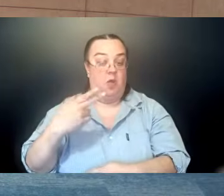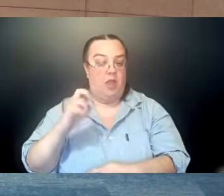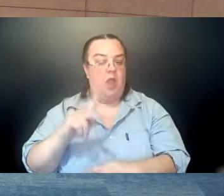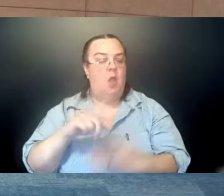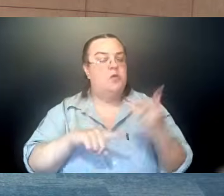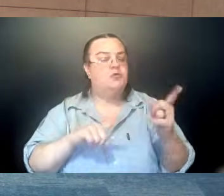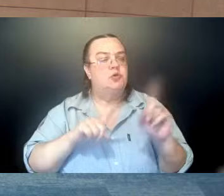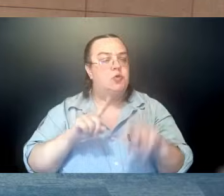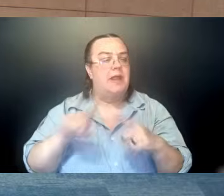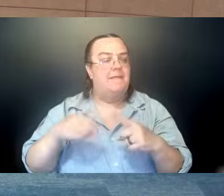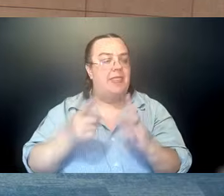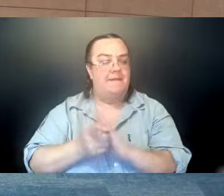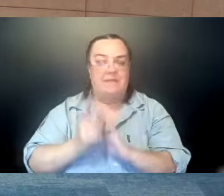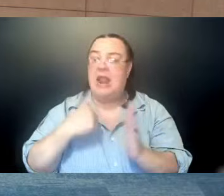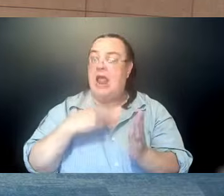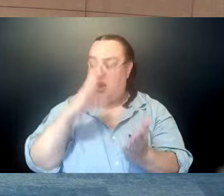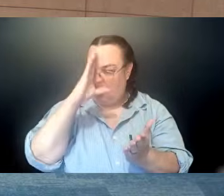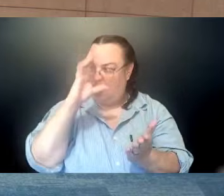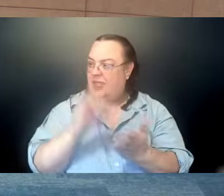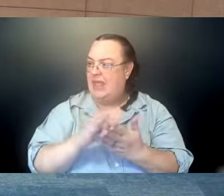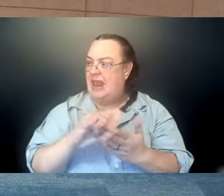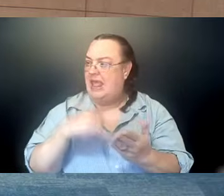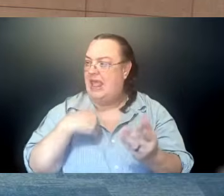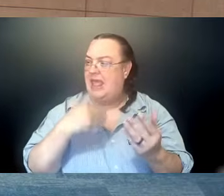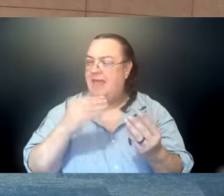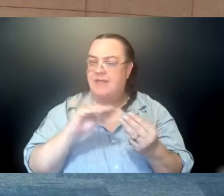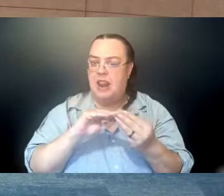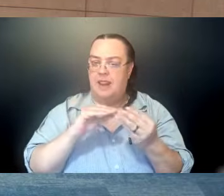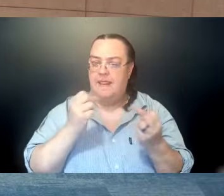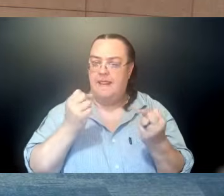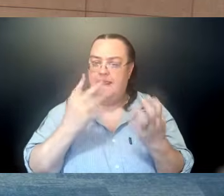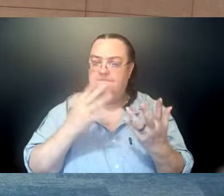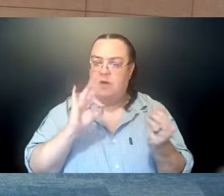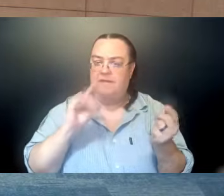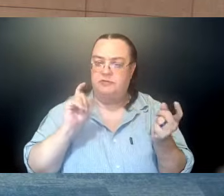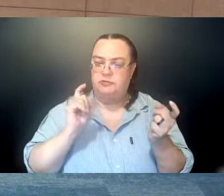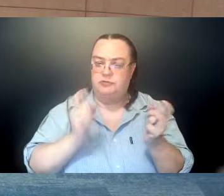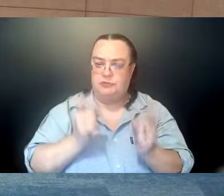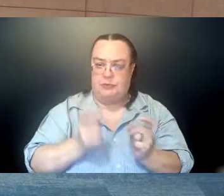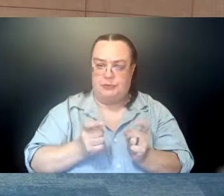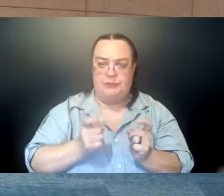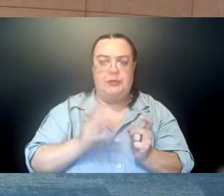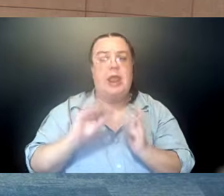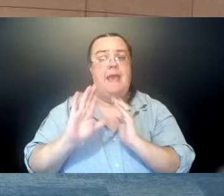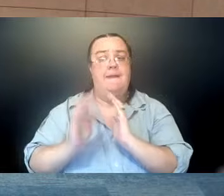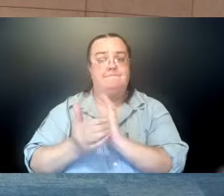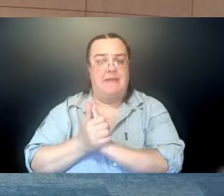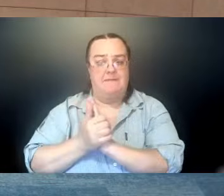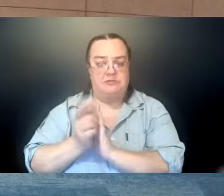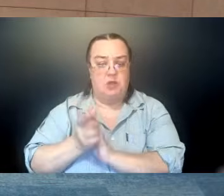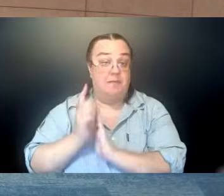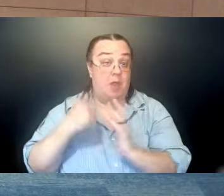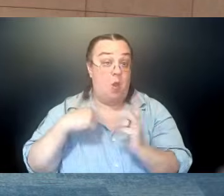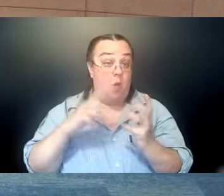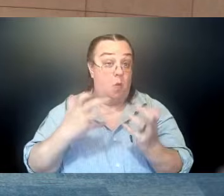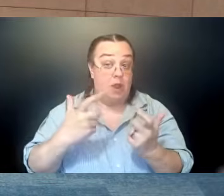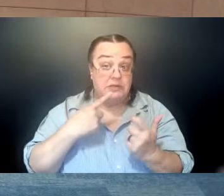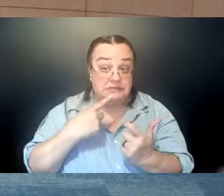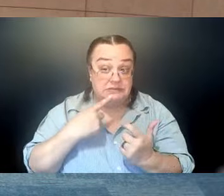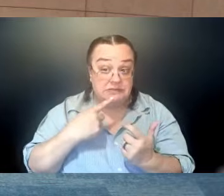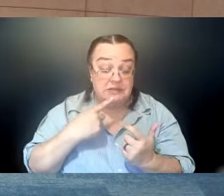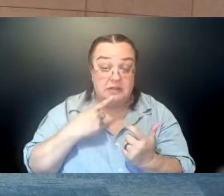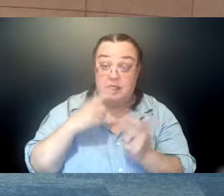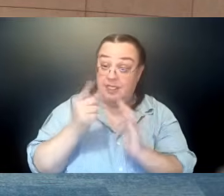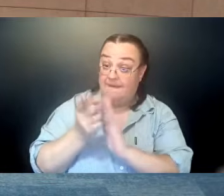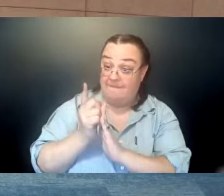minutes? That I know that there were a number of changes and amendments to the minutes, and I just wanted to say, are the minutes